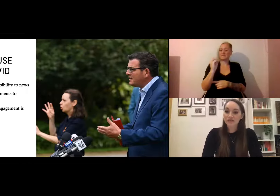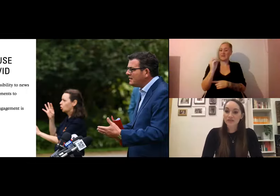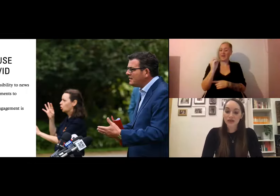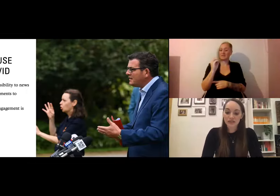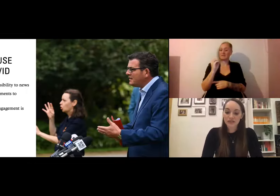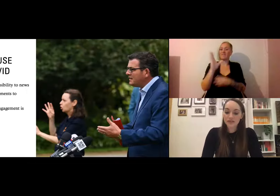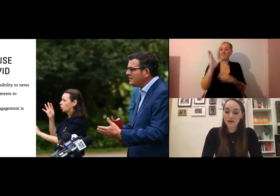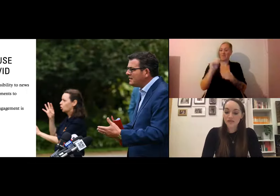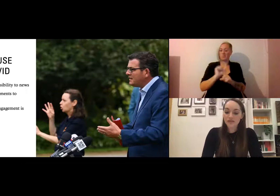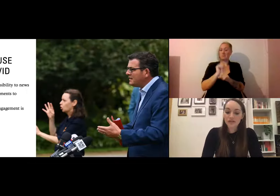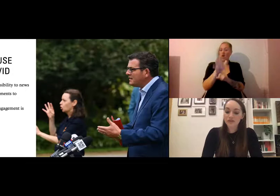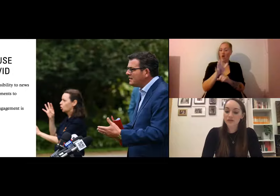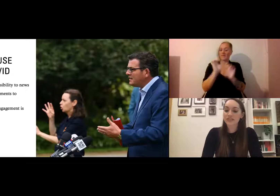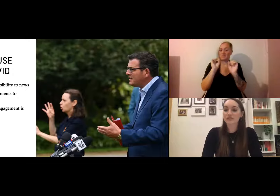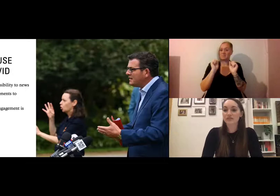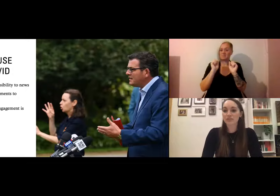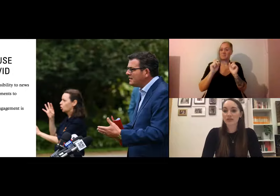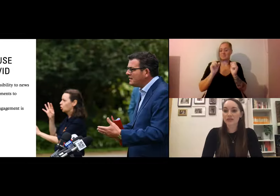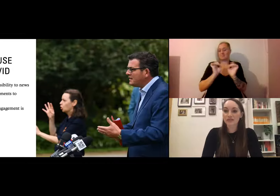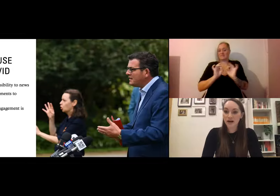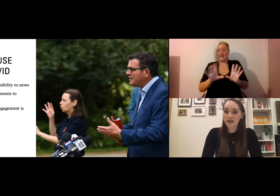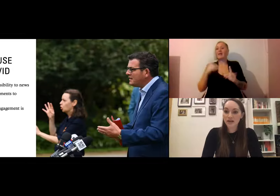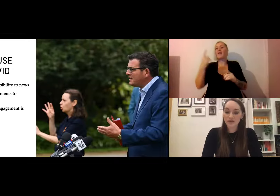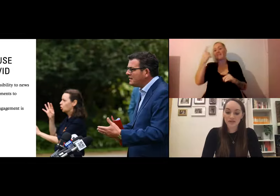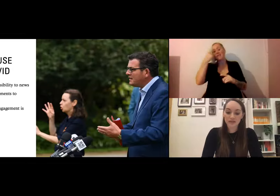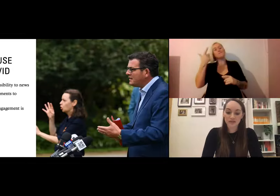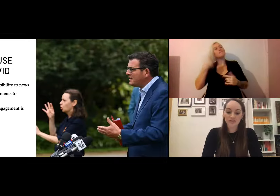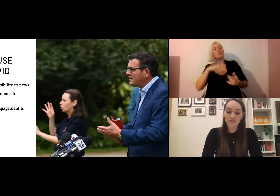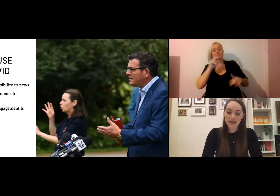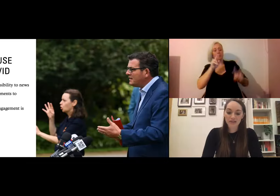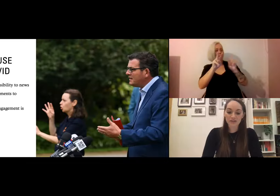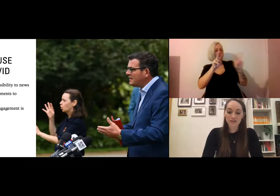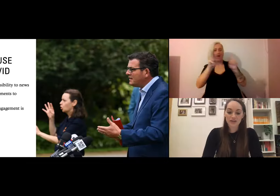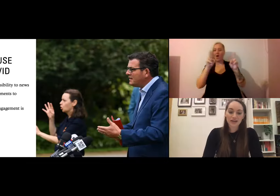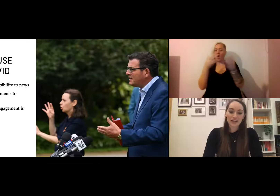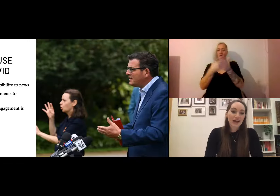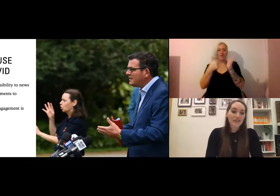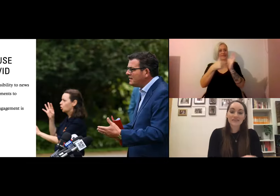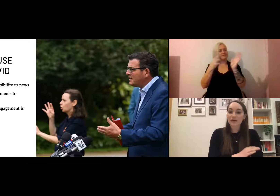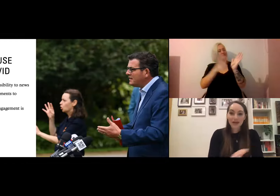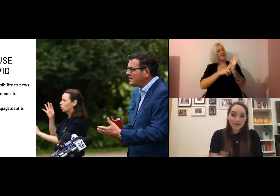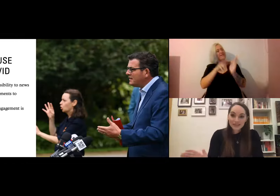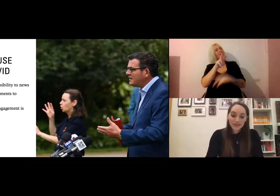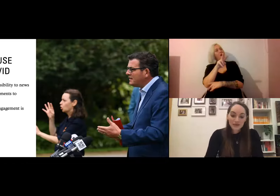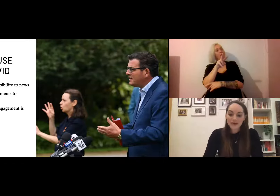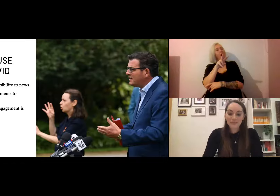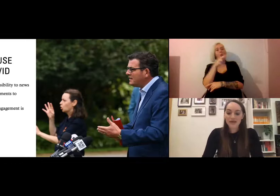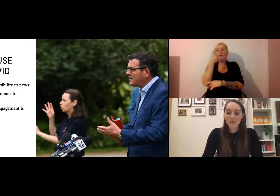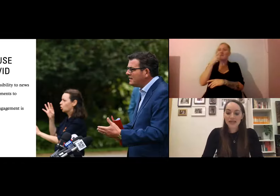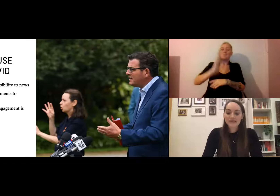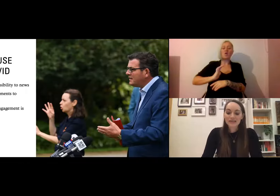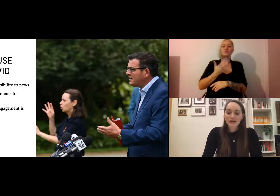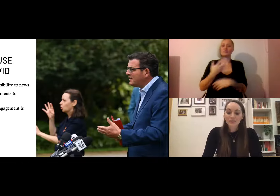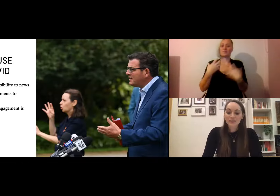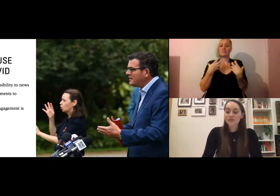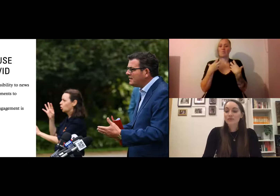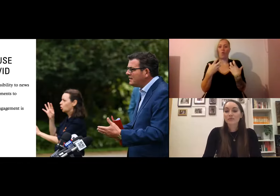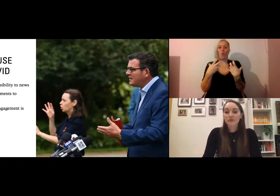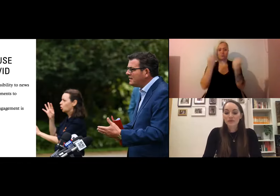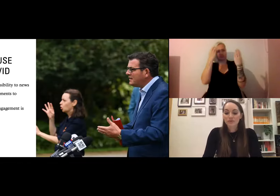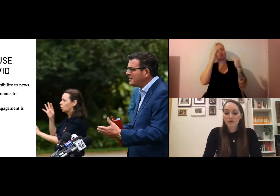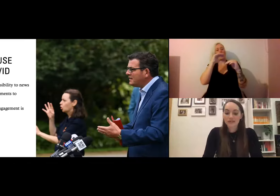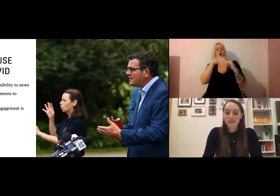this directly to COVID and the increased visibility of signing on the national stage. And this is amazing in many, many ways, but it's